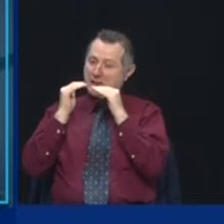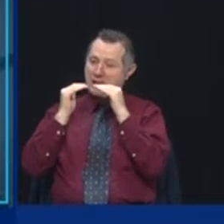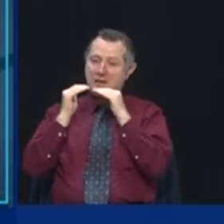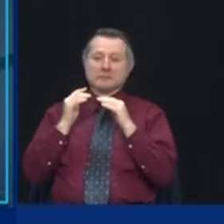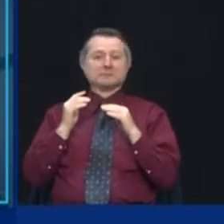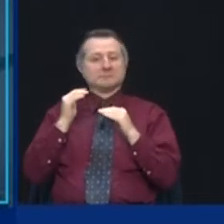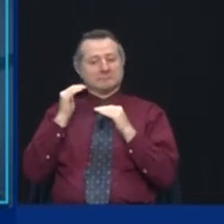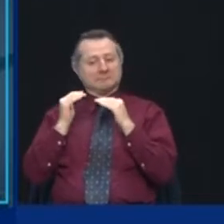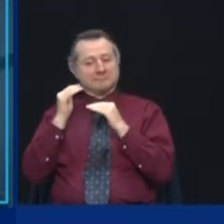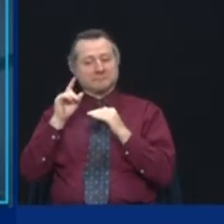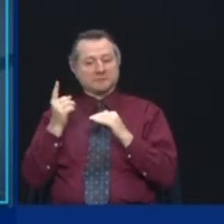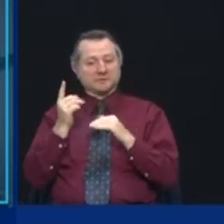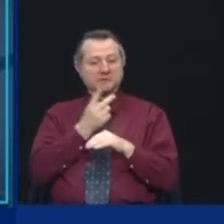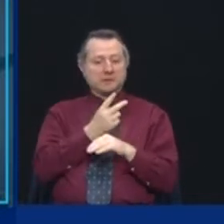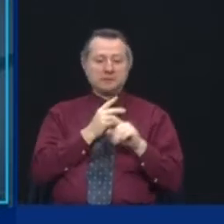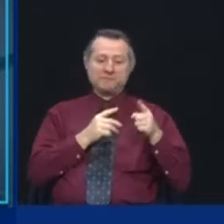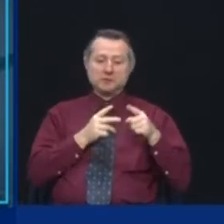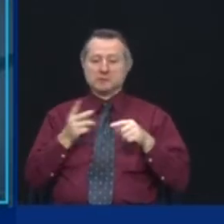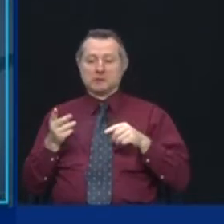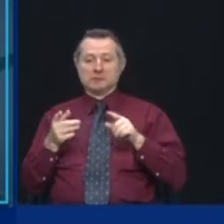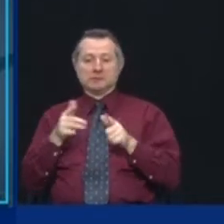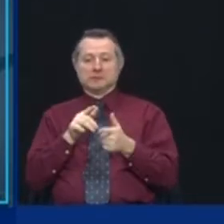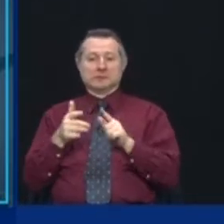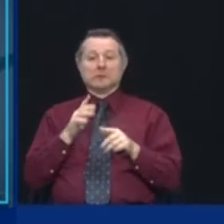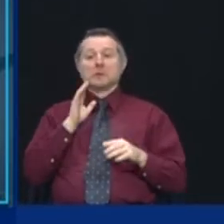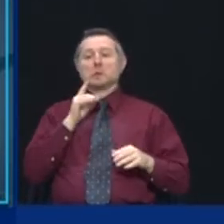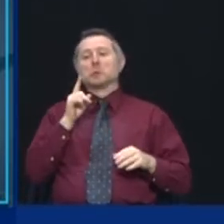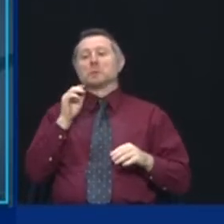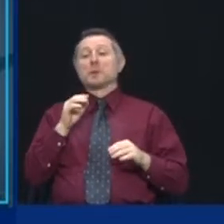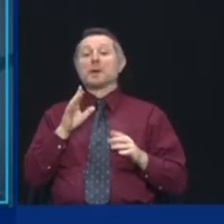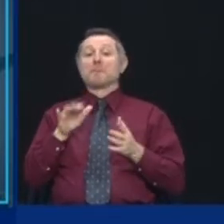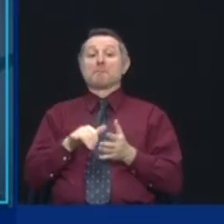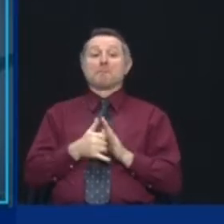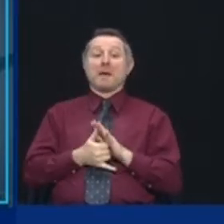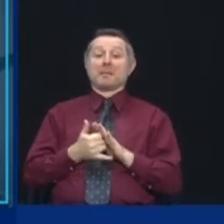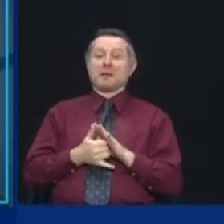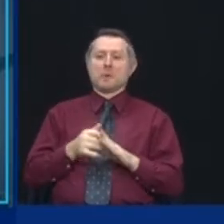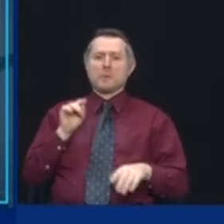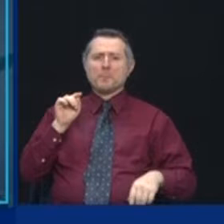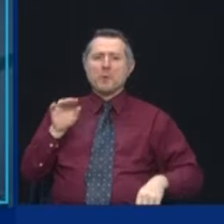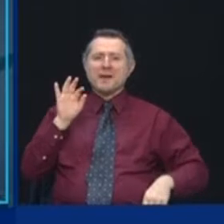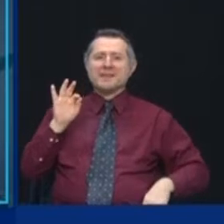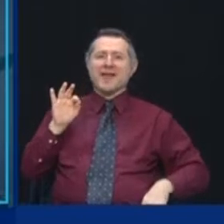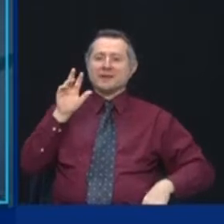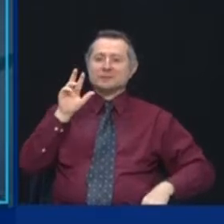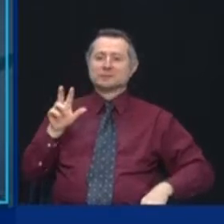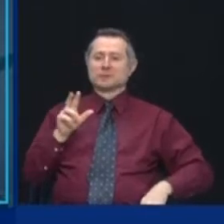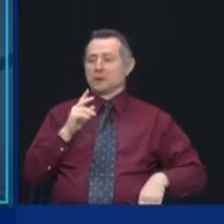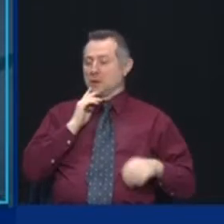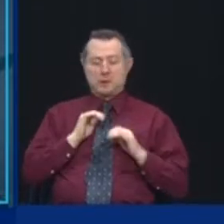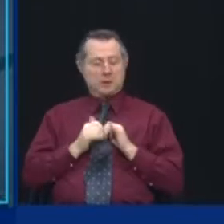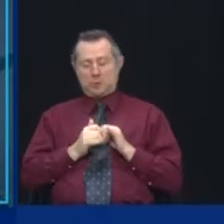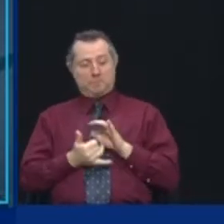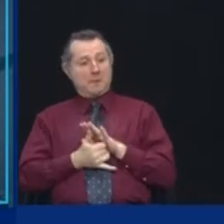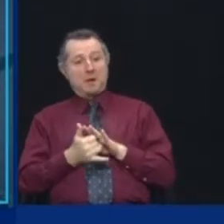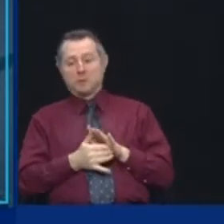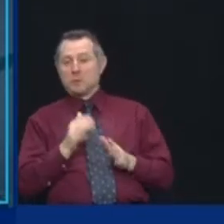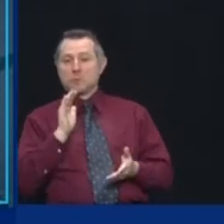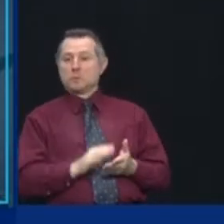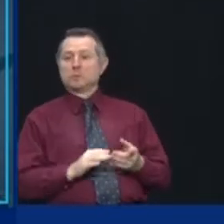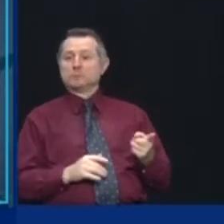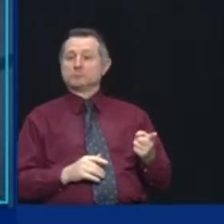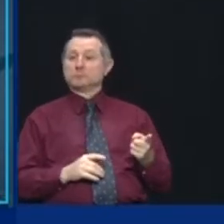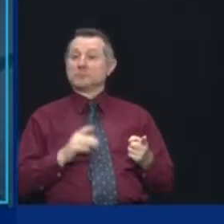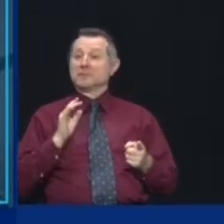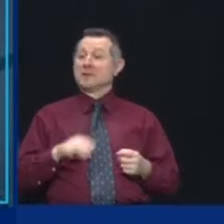2. Manhattan 0.9. How do you explain Manhattan at